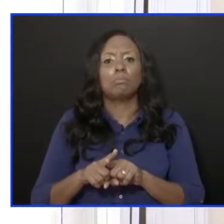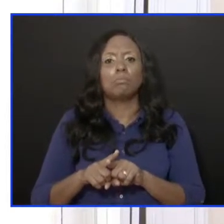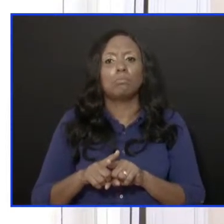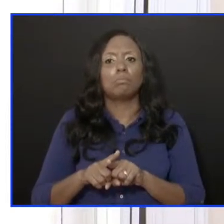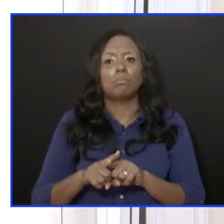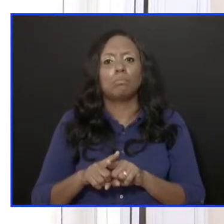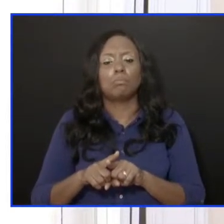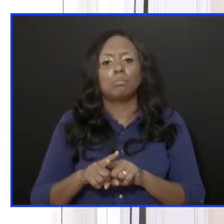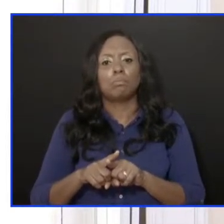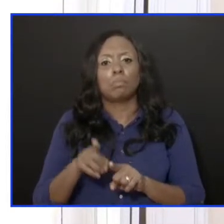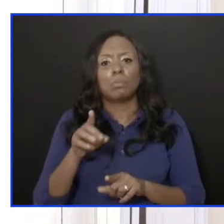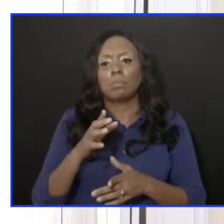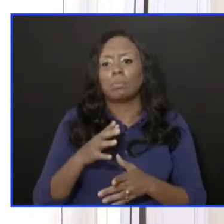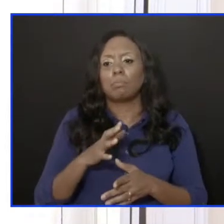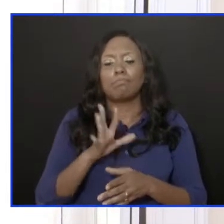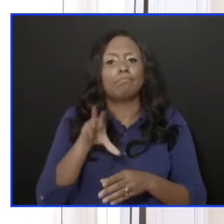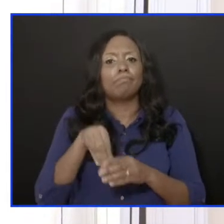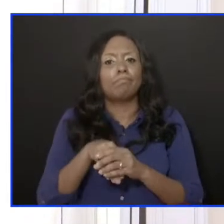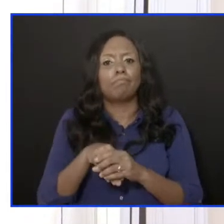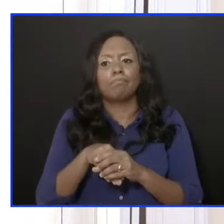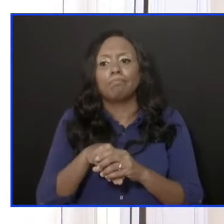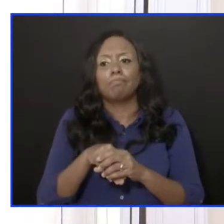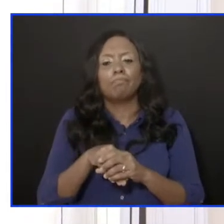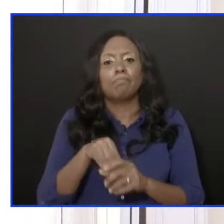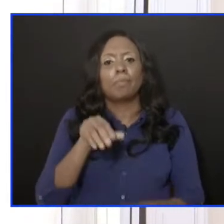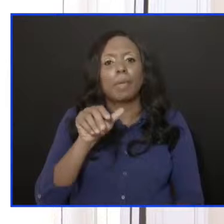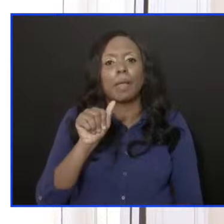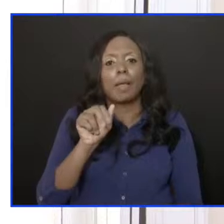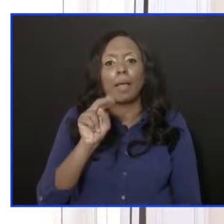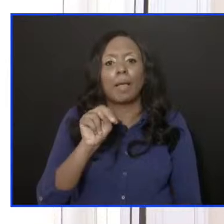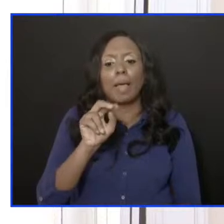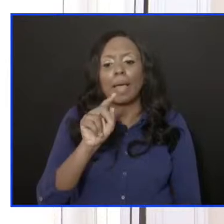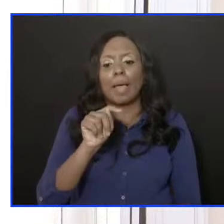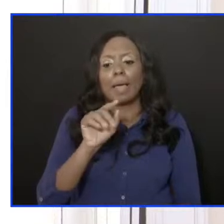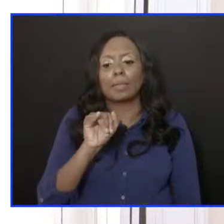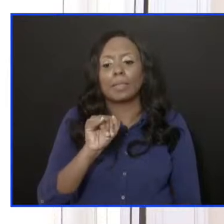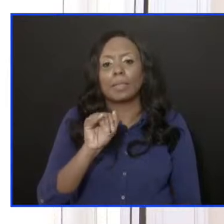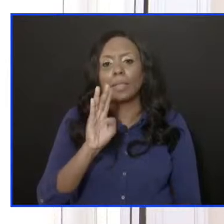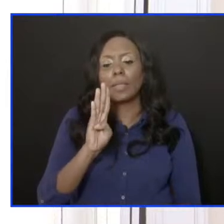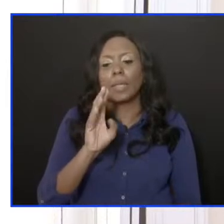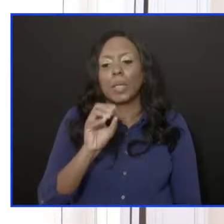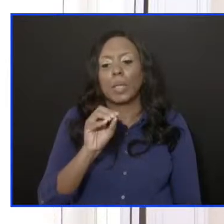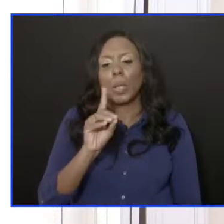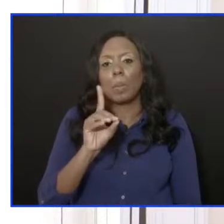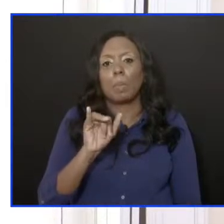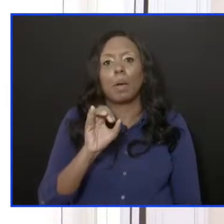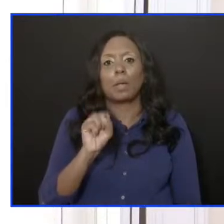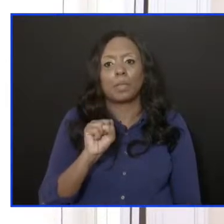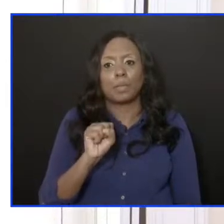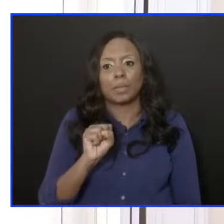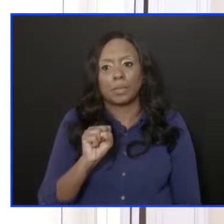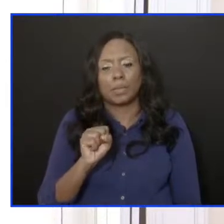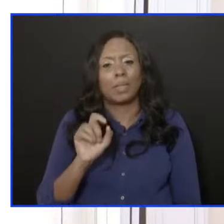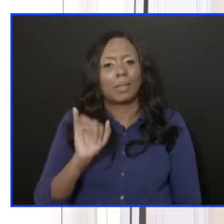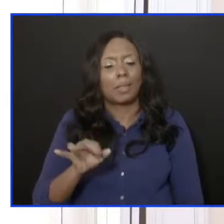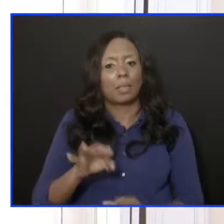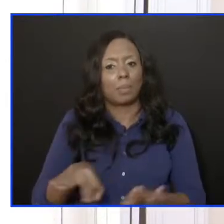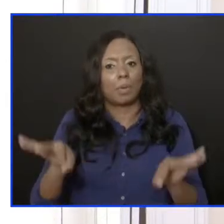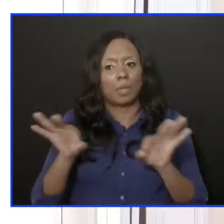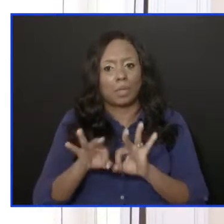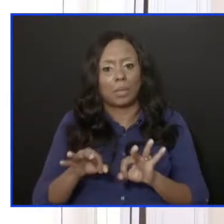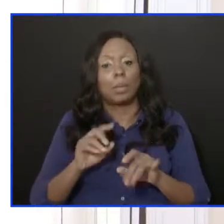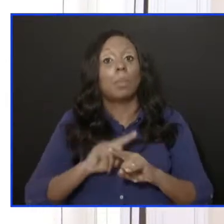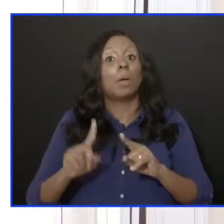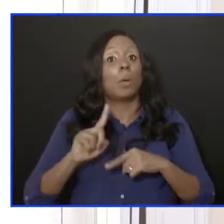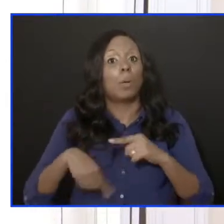generally said that when we reach a stage where 2 out of every 3 people who are eligible to take it have started the process